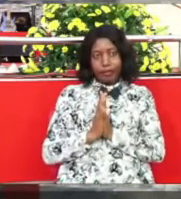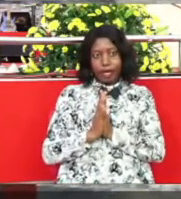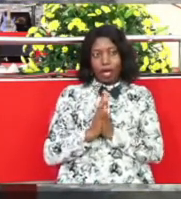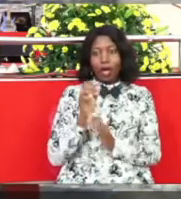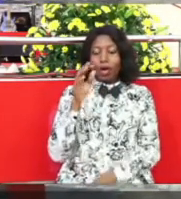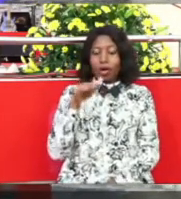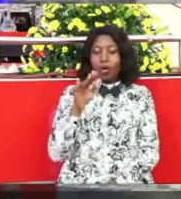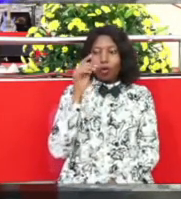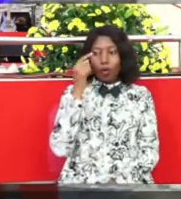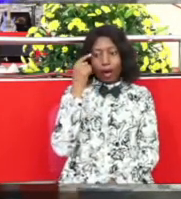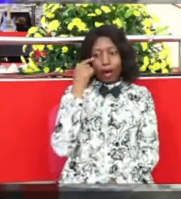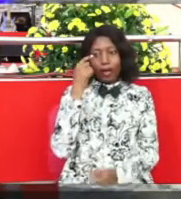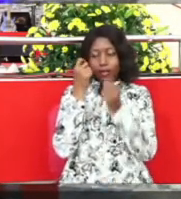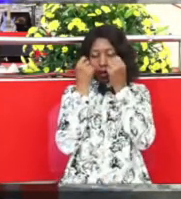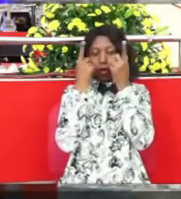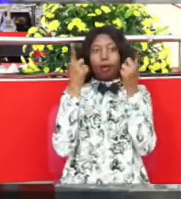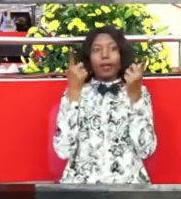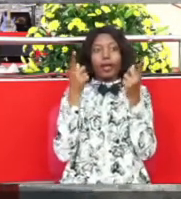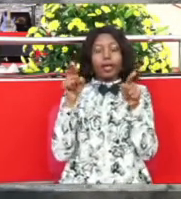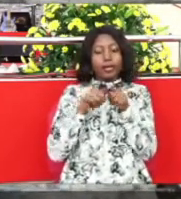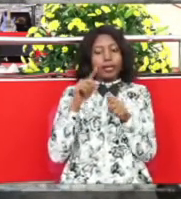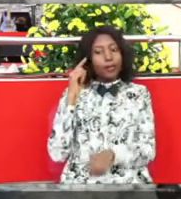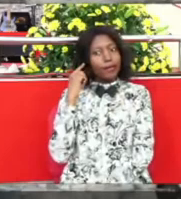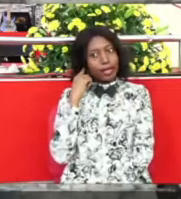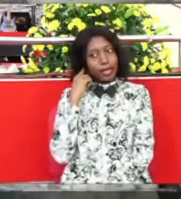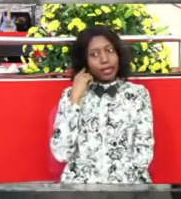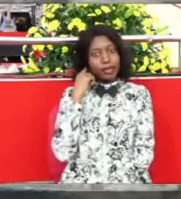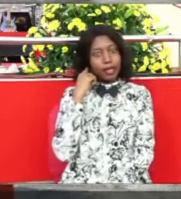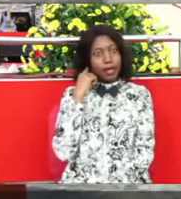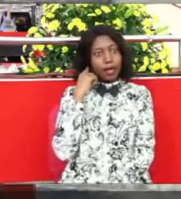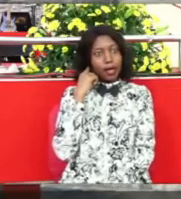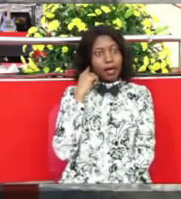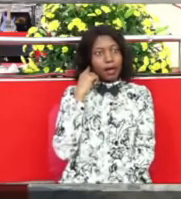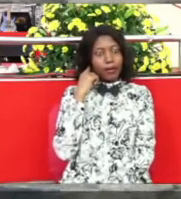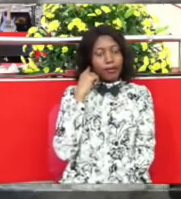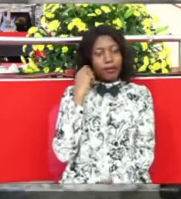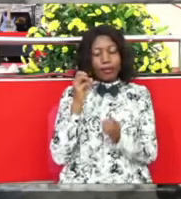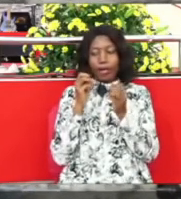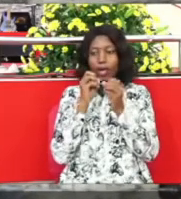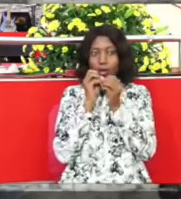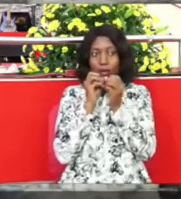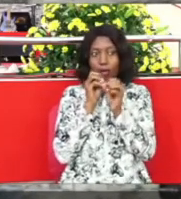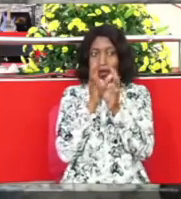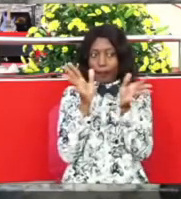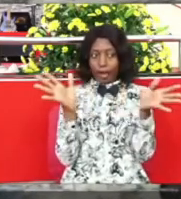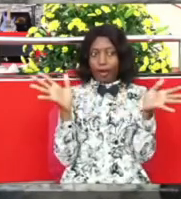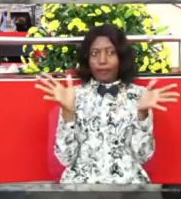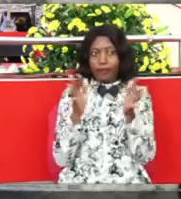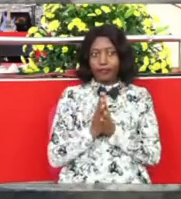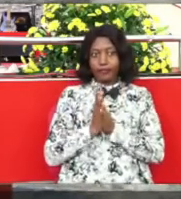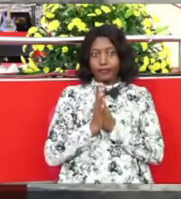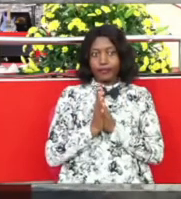open and let your ears attentive to my prayer made in this place." Wacha macho yako yafunguke na masikio yako yakaweze